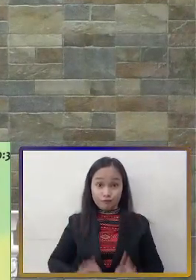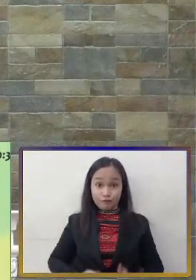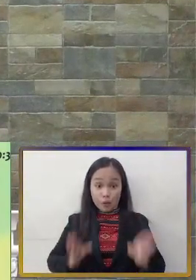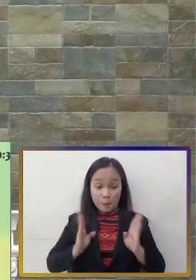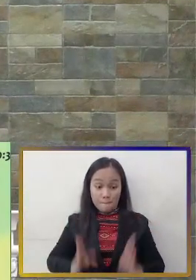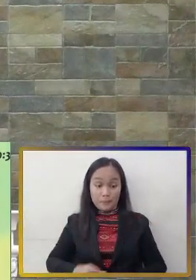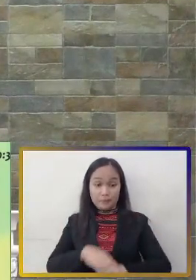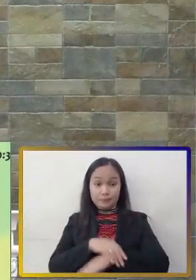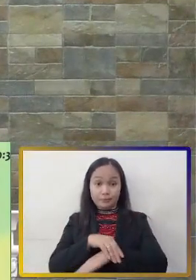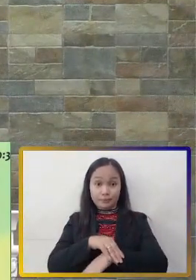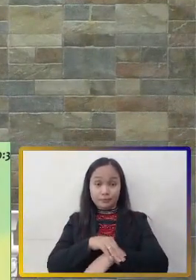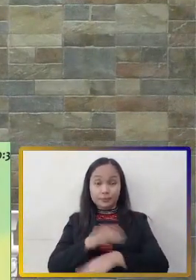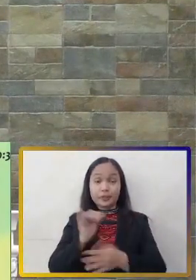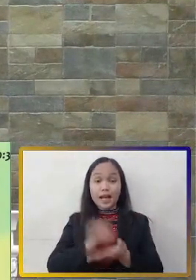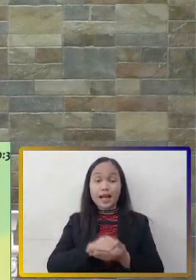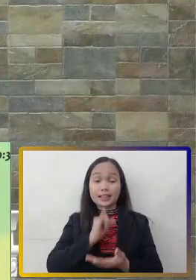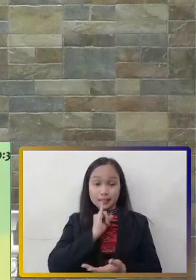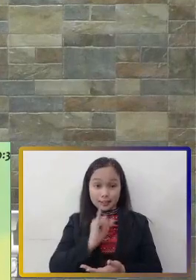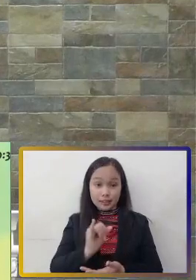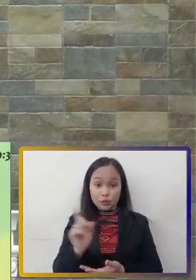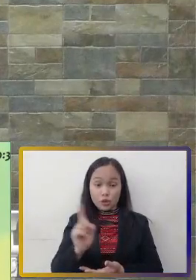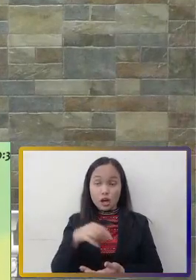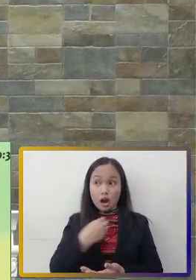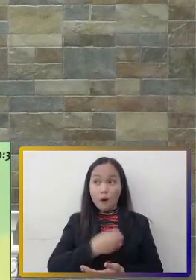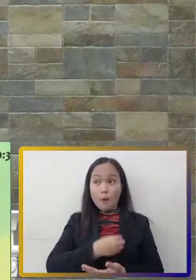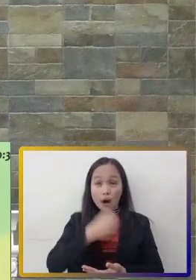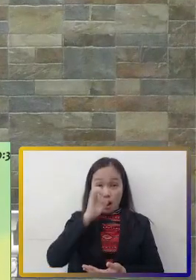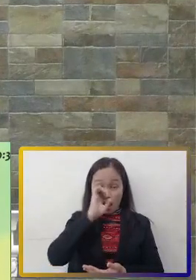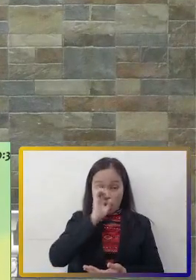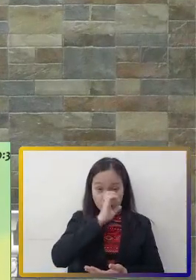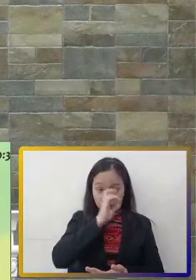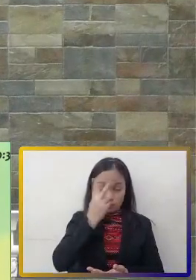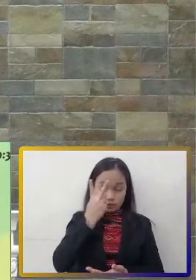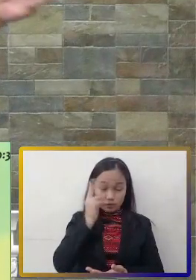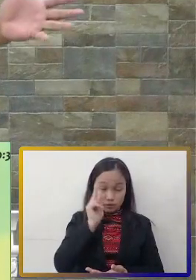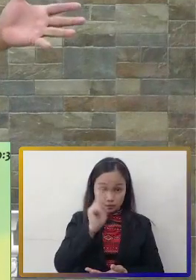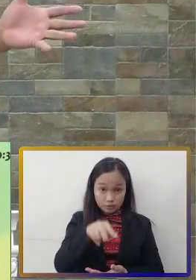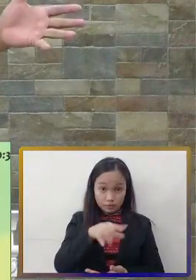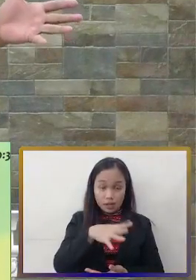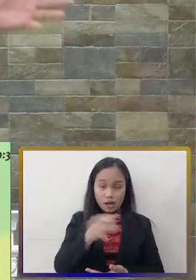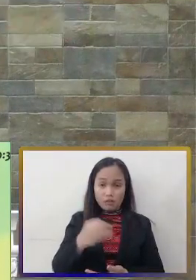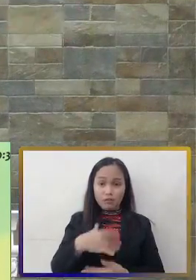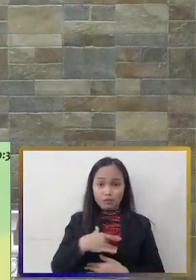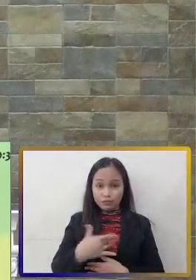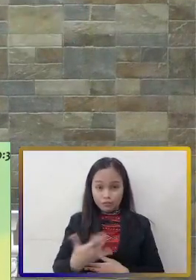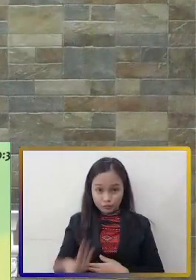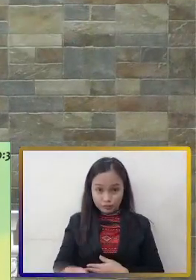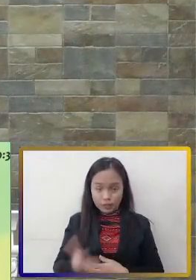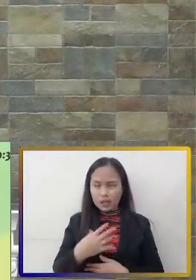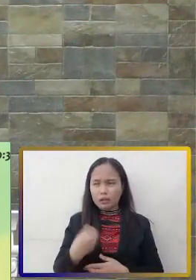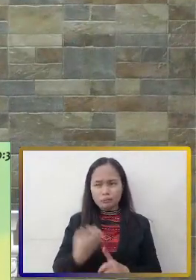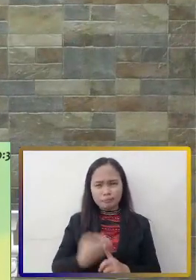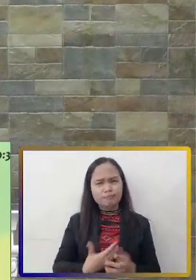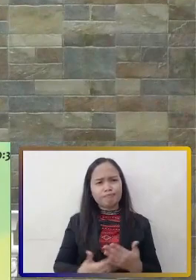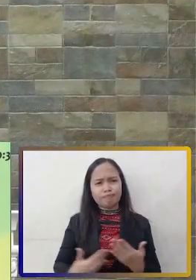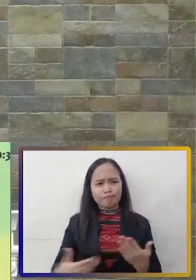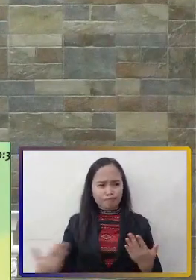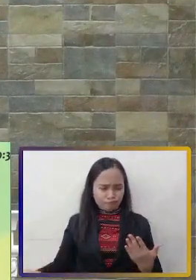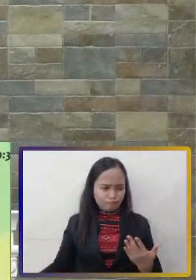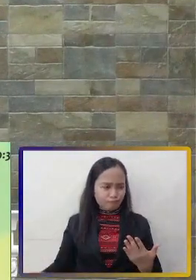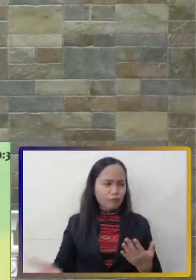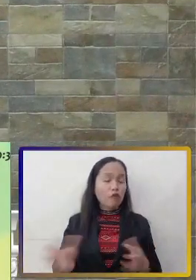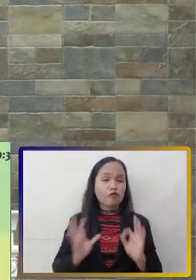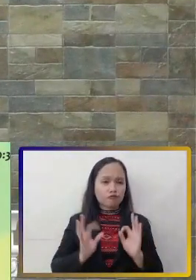alright? That is what our eyes is seeing and feeling and everything. No? That's the